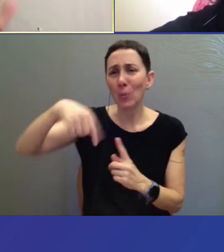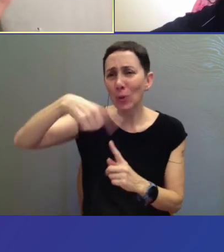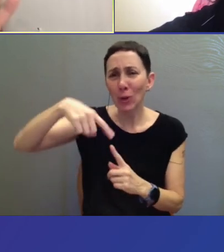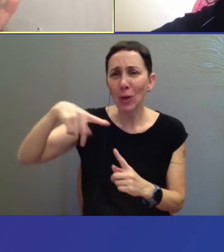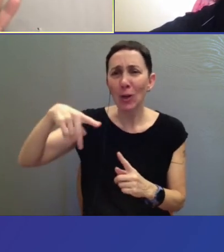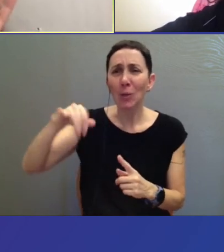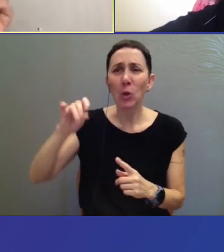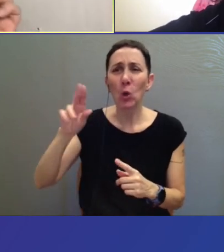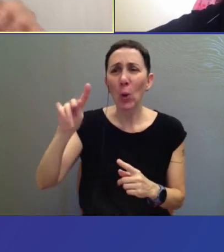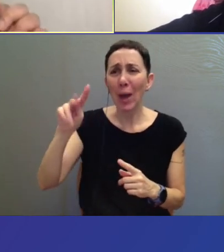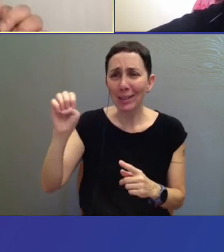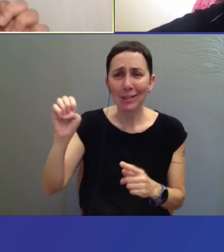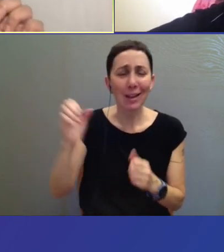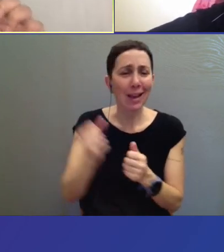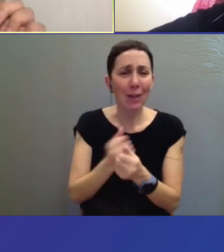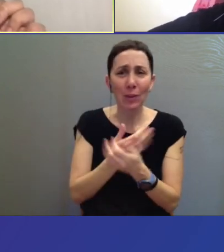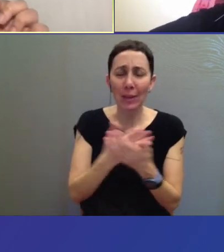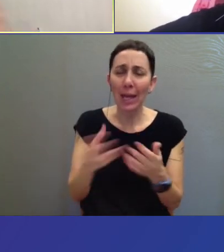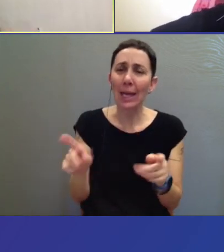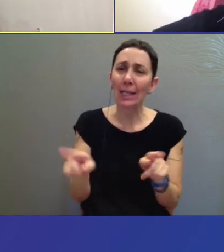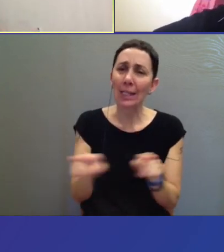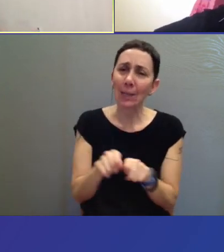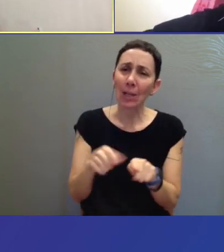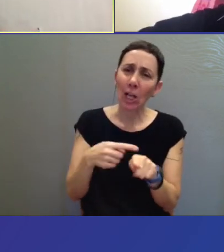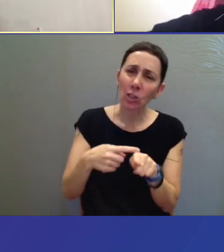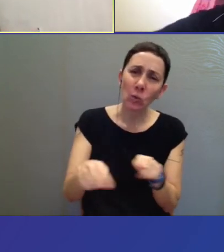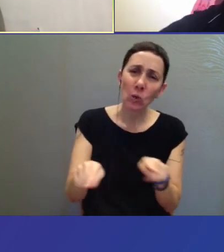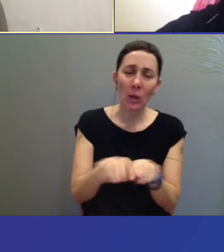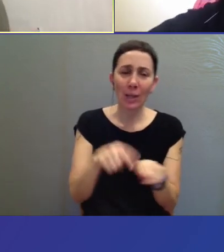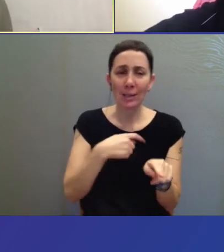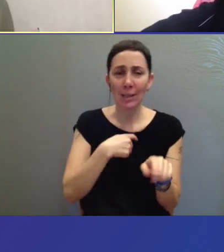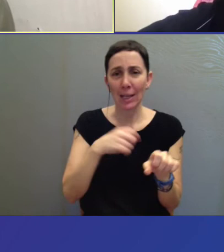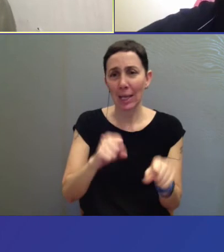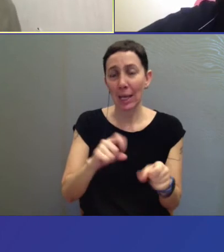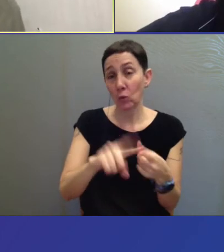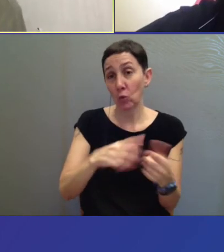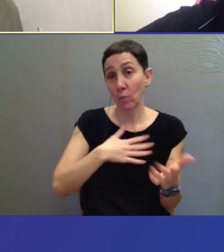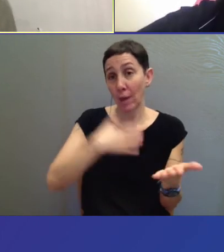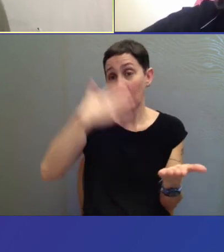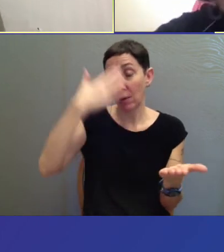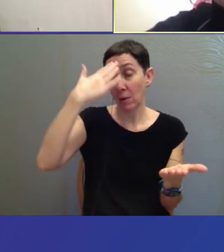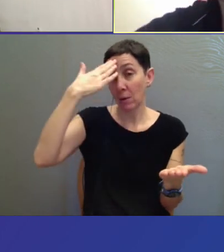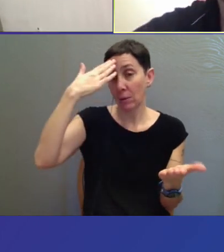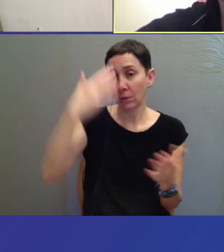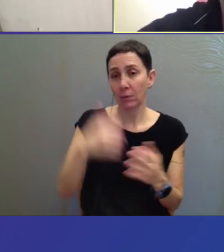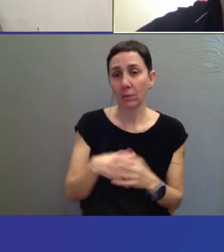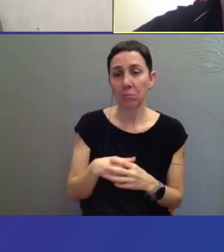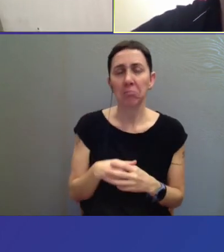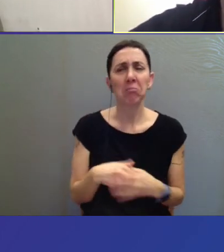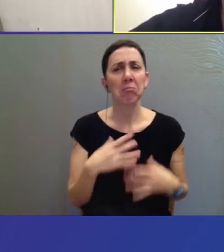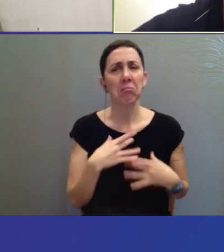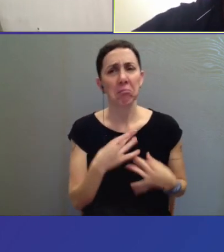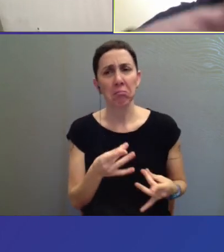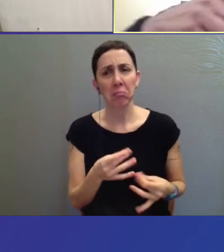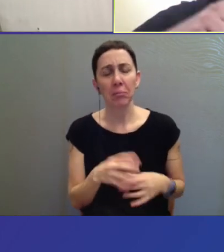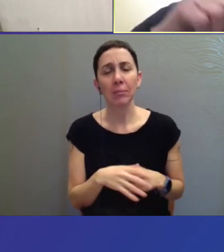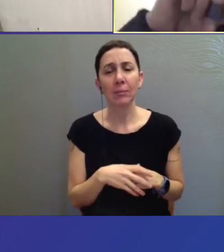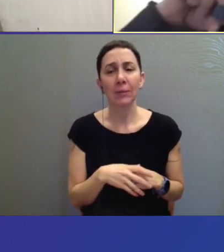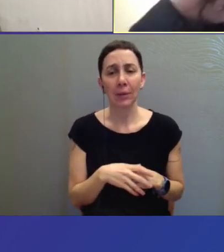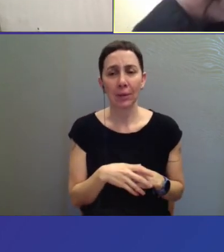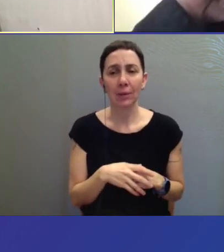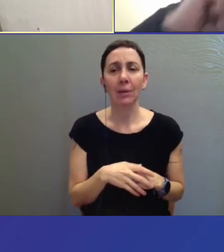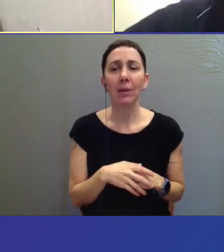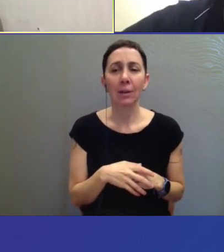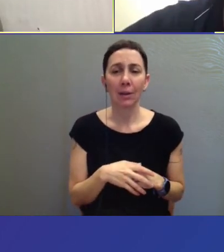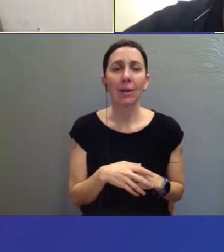keep it as pure as I can to my knowledge. It's very interesting.